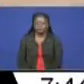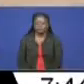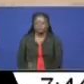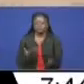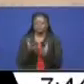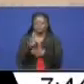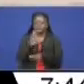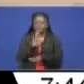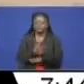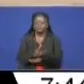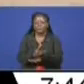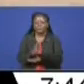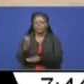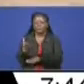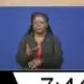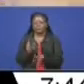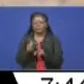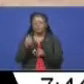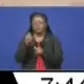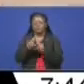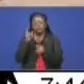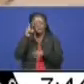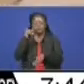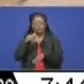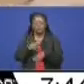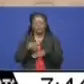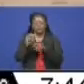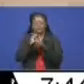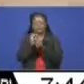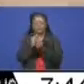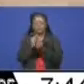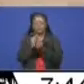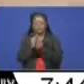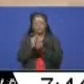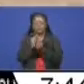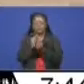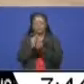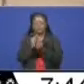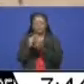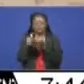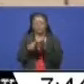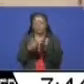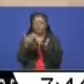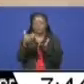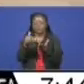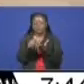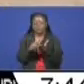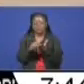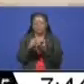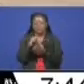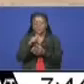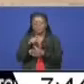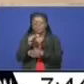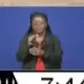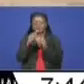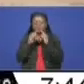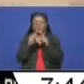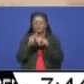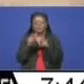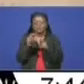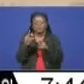Good evening, everybody. Welcome to your fun look at sports. This is your TGIF version. Once again, the NBA announcing that Phoenix Sun